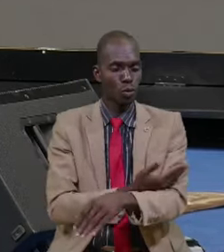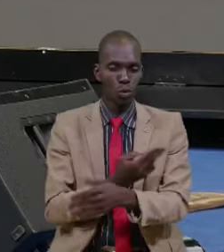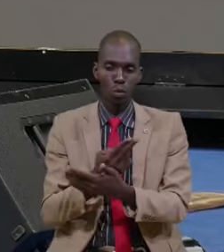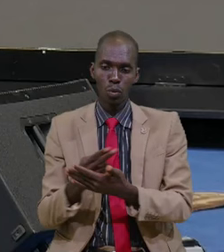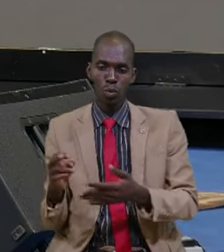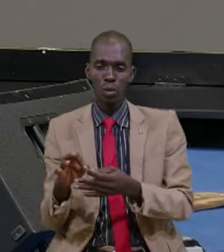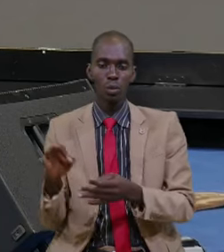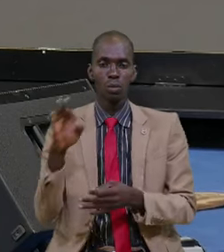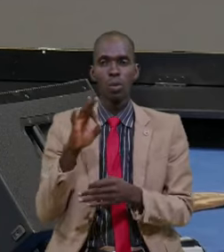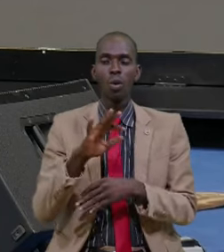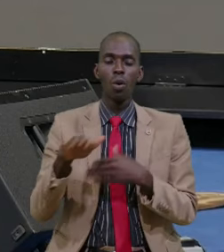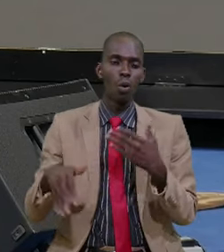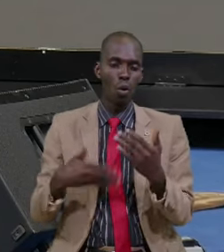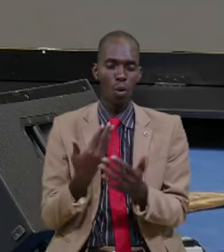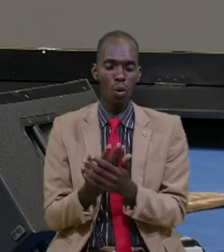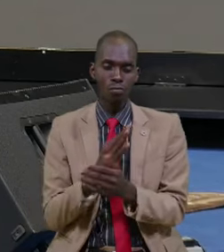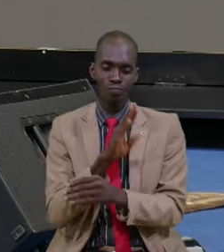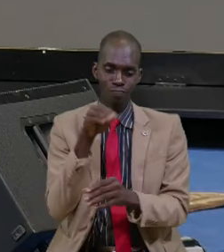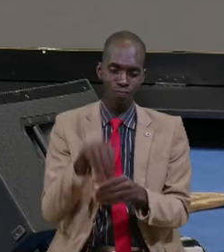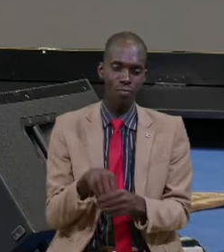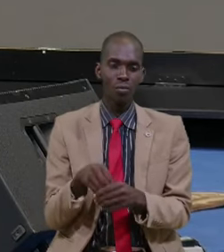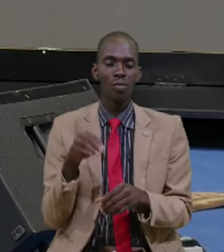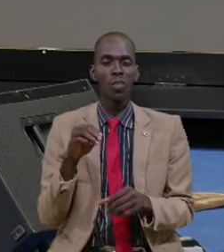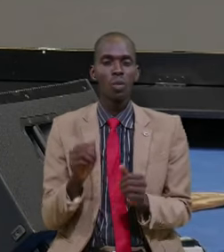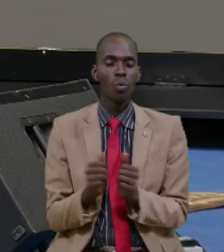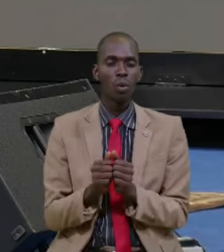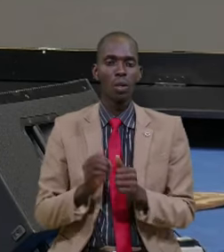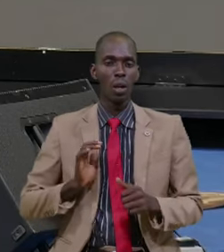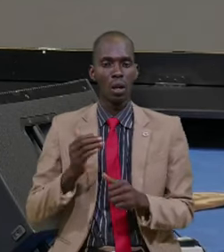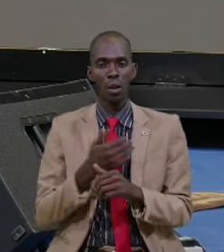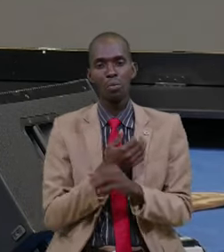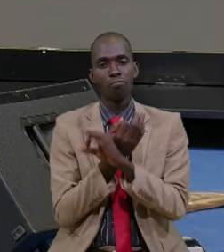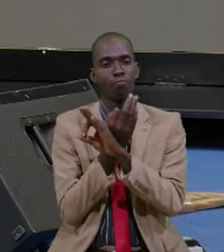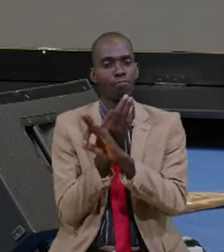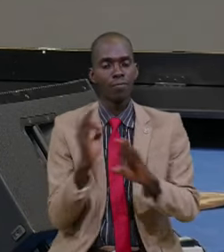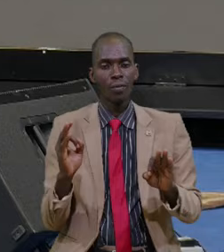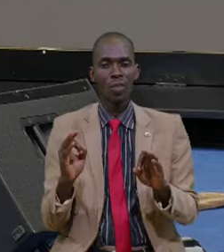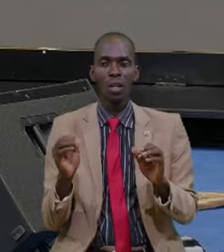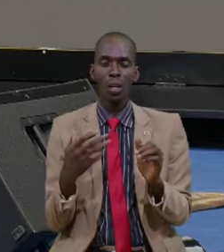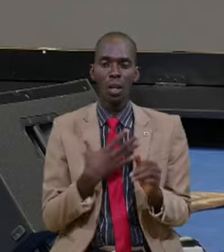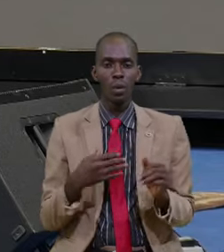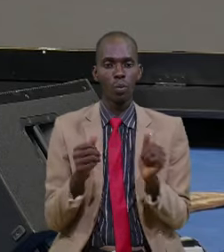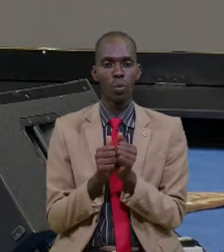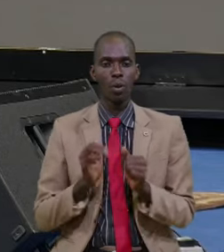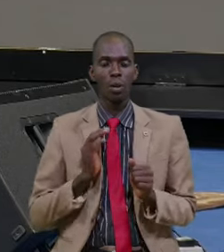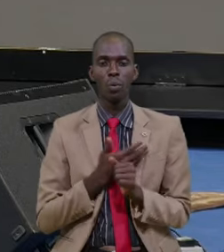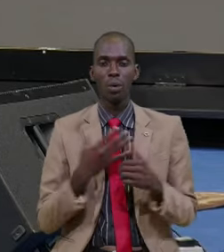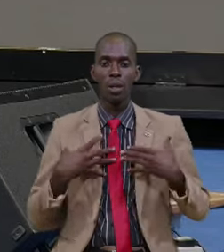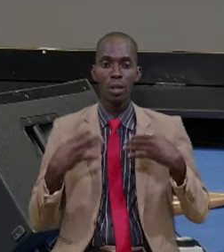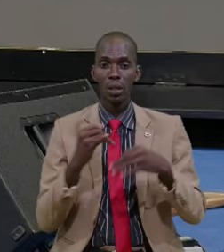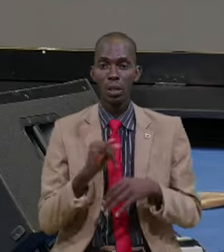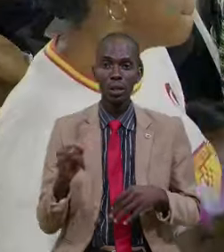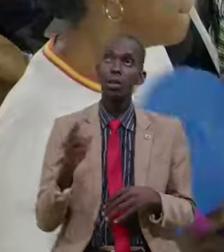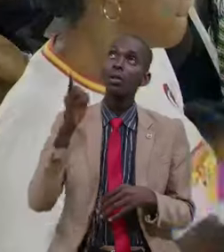all involved with our freedom and our healing, God is on